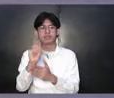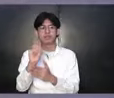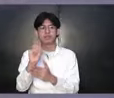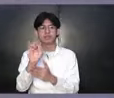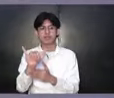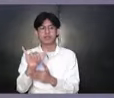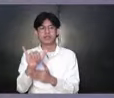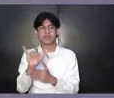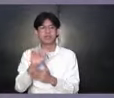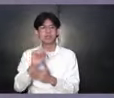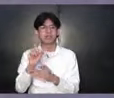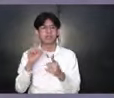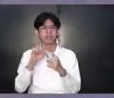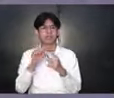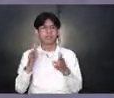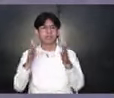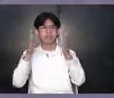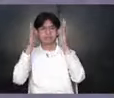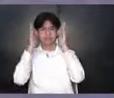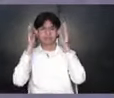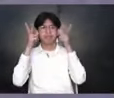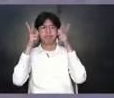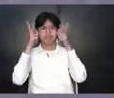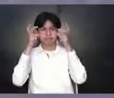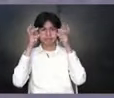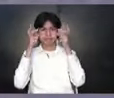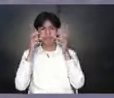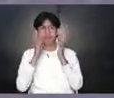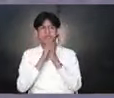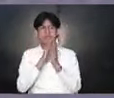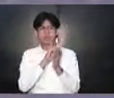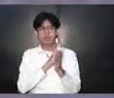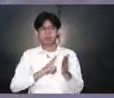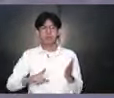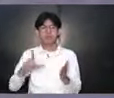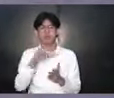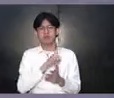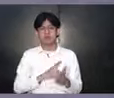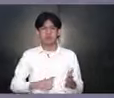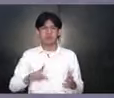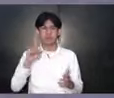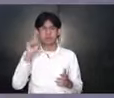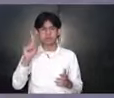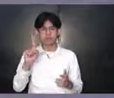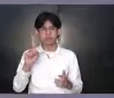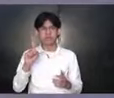The Lord our God, the Lord is one. Can you say, the Lord is one?